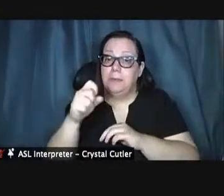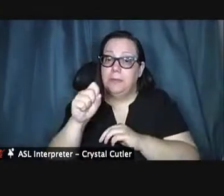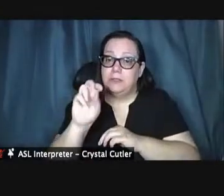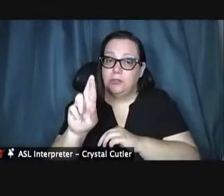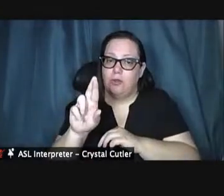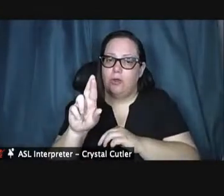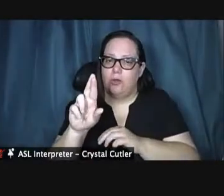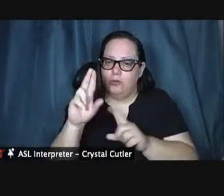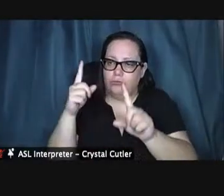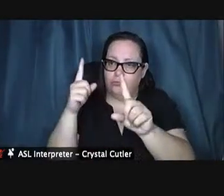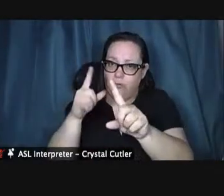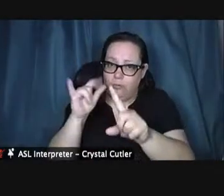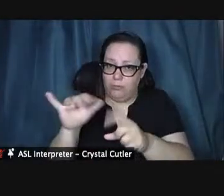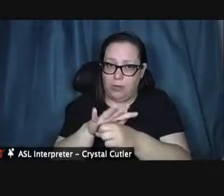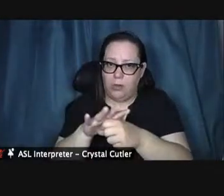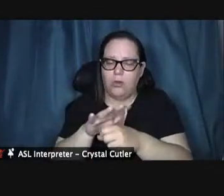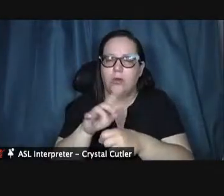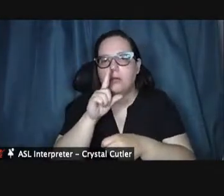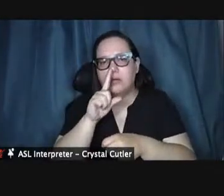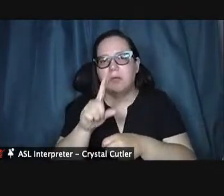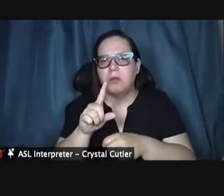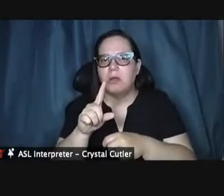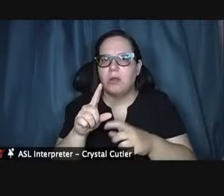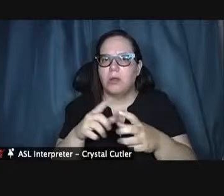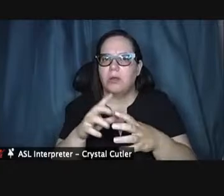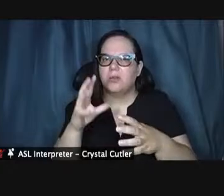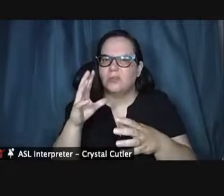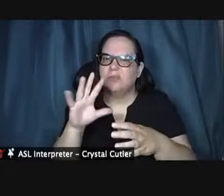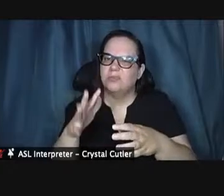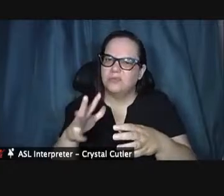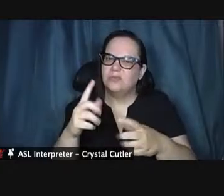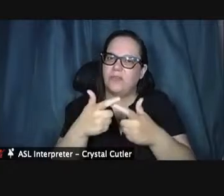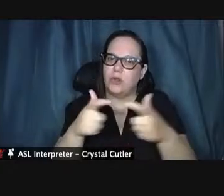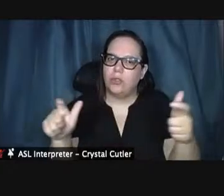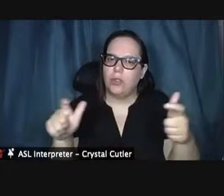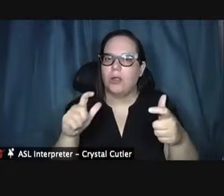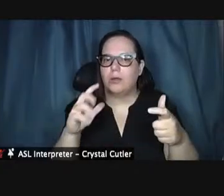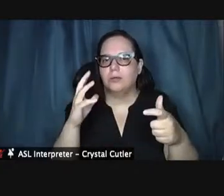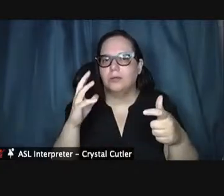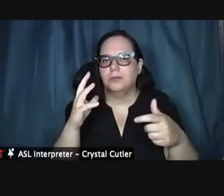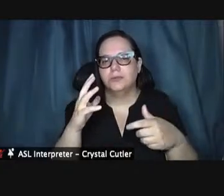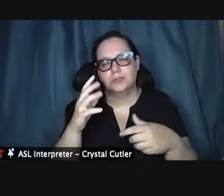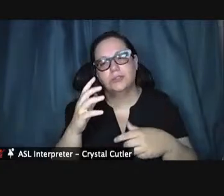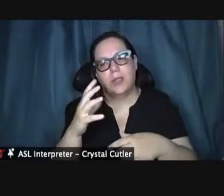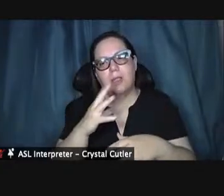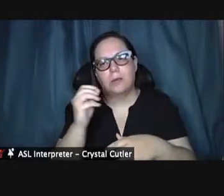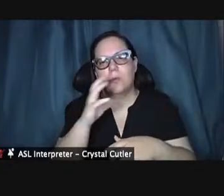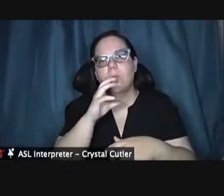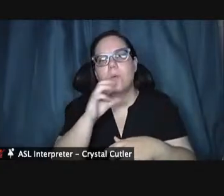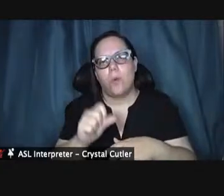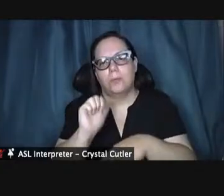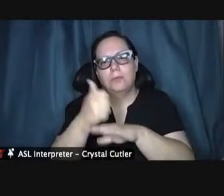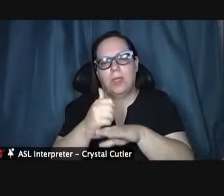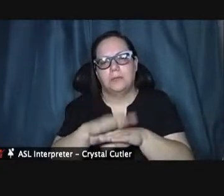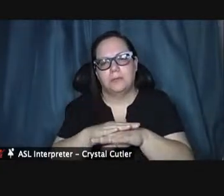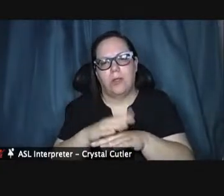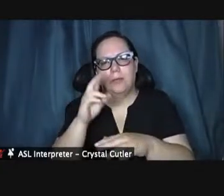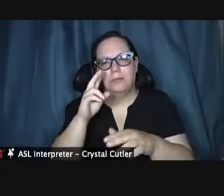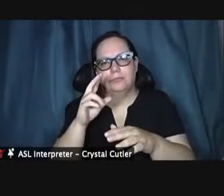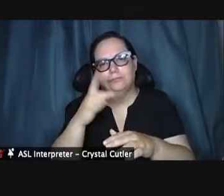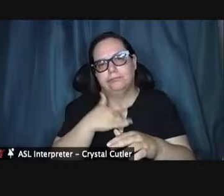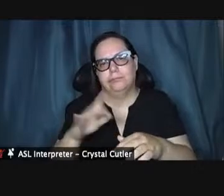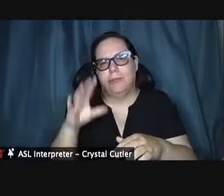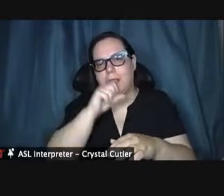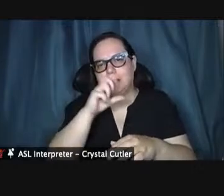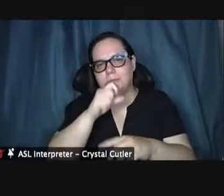area. They're fairly large and quite old based on the estimates the science team has given. This is about 500 or